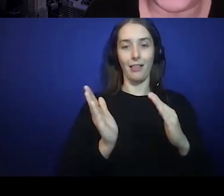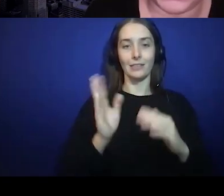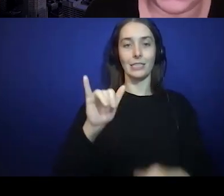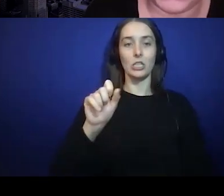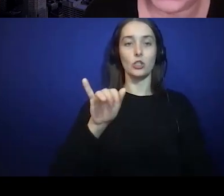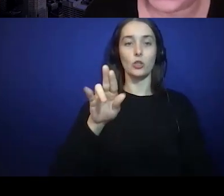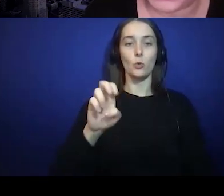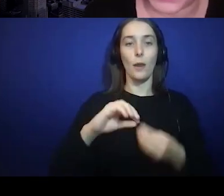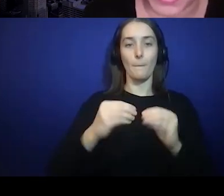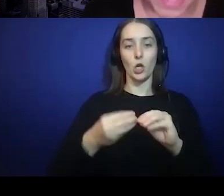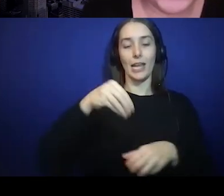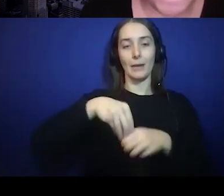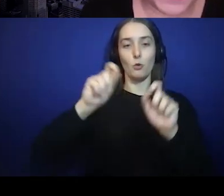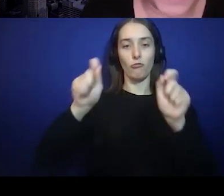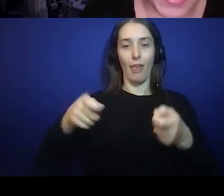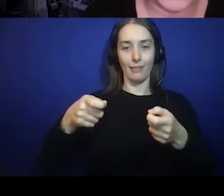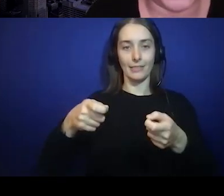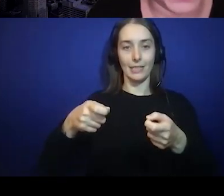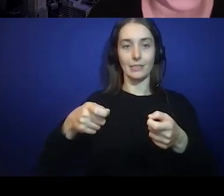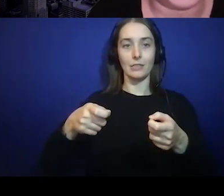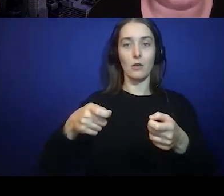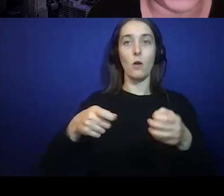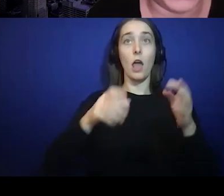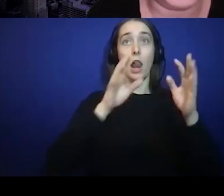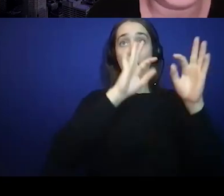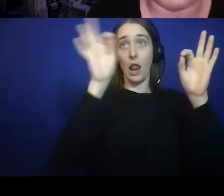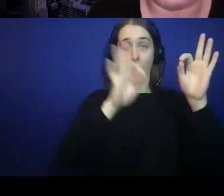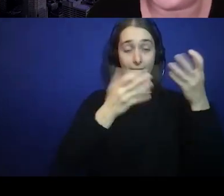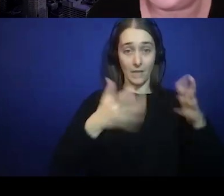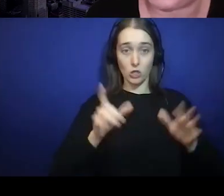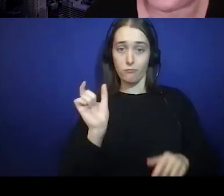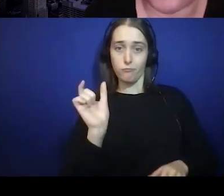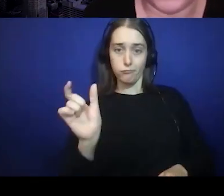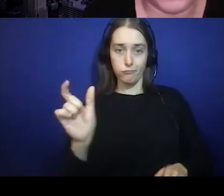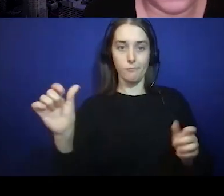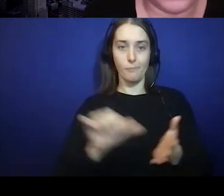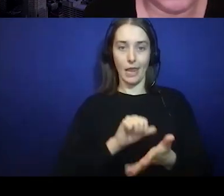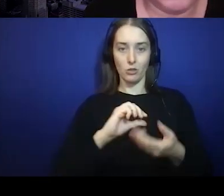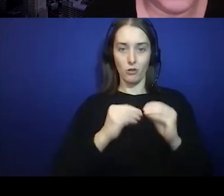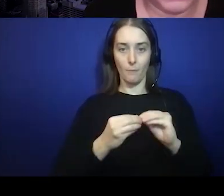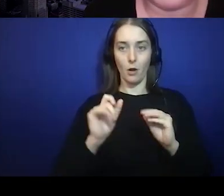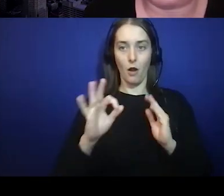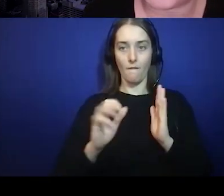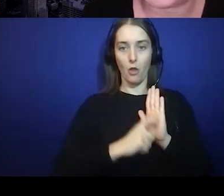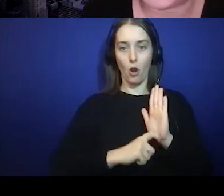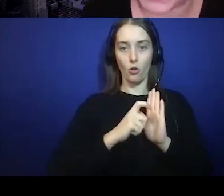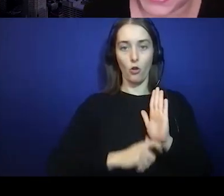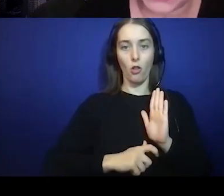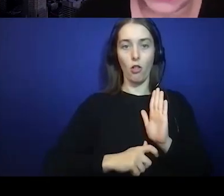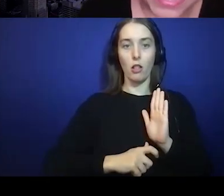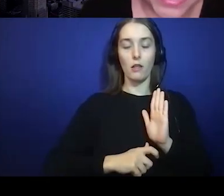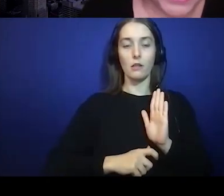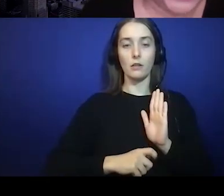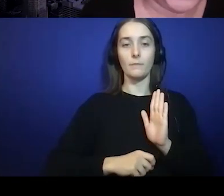of parentheses. And after all of that, you add the page numbers of the article before at